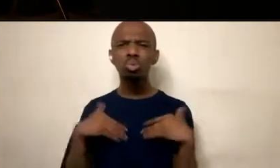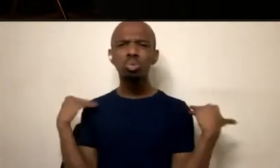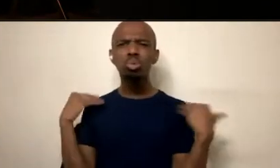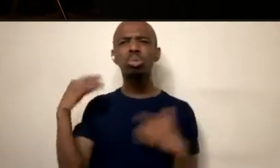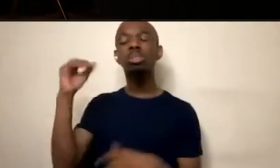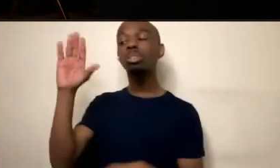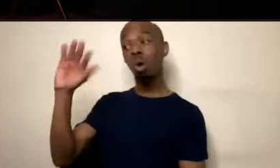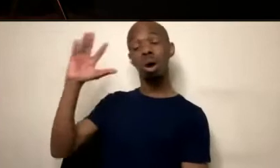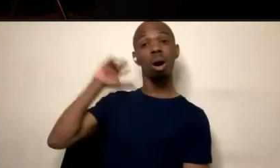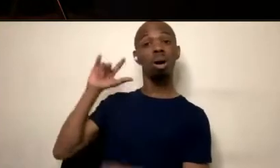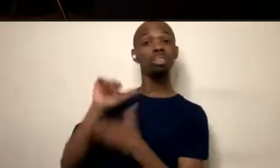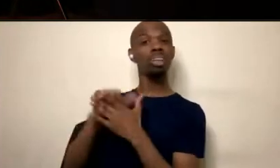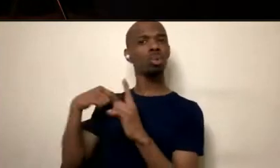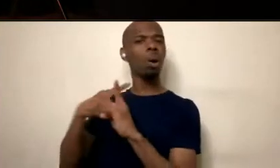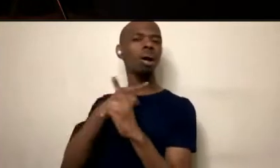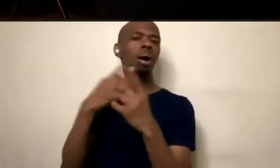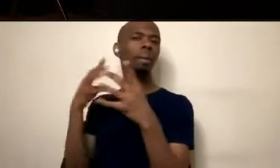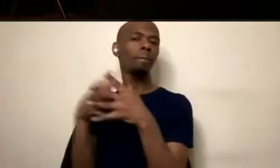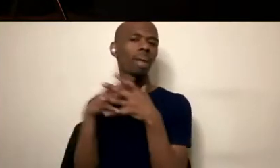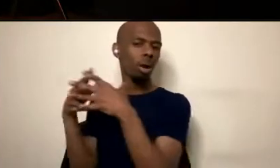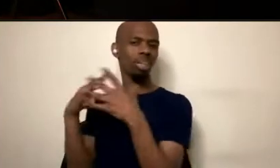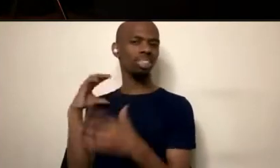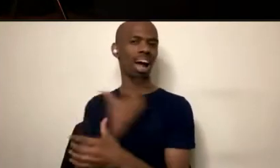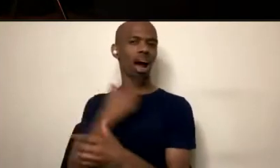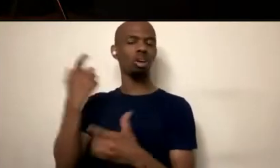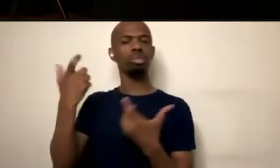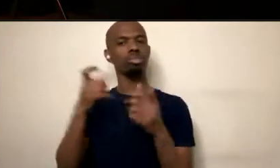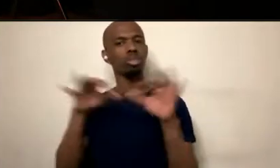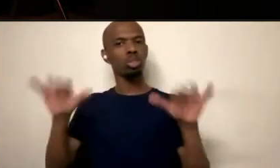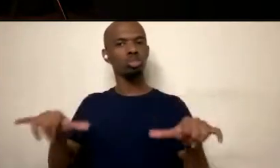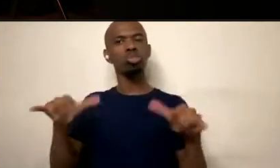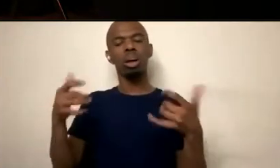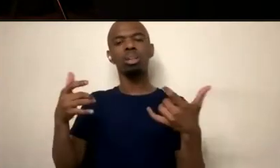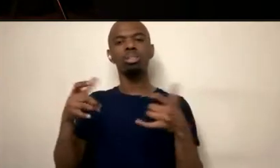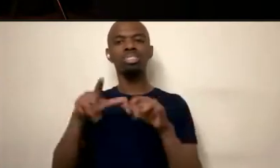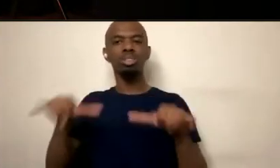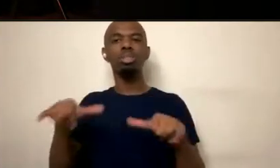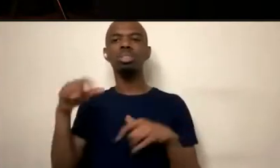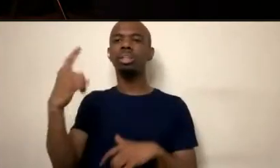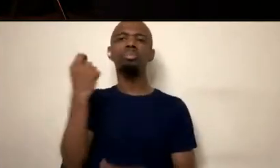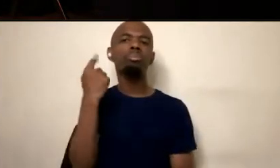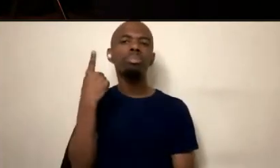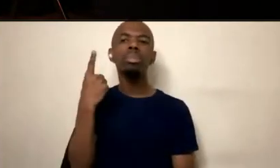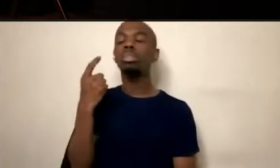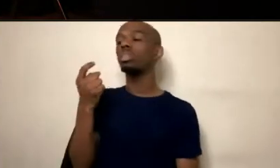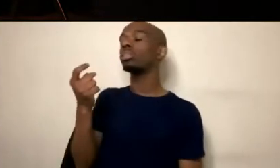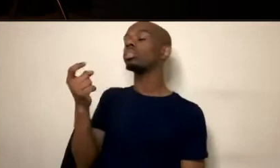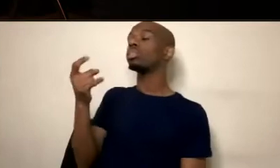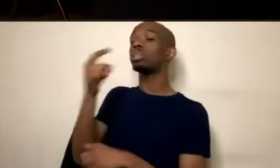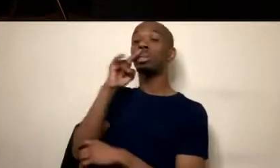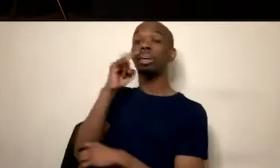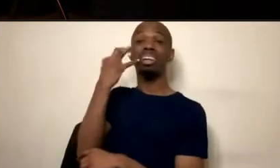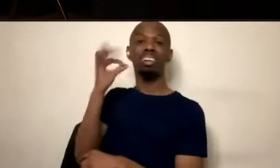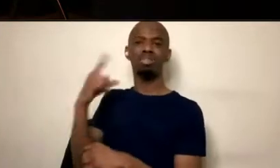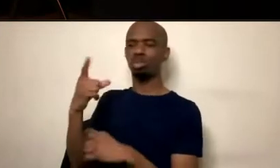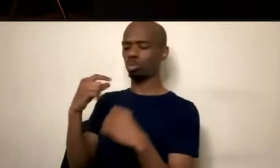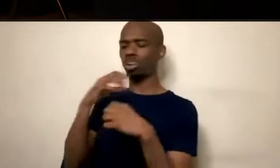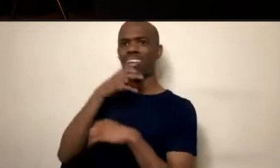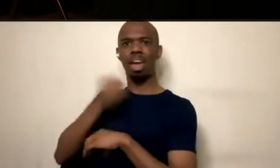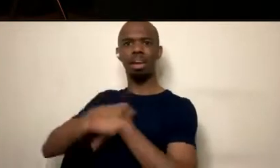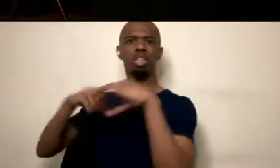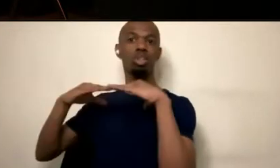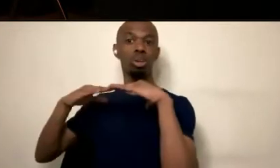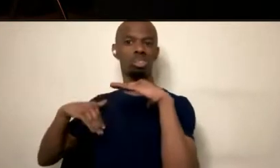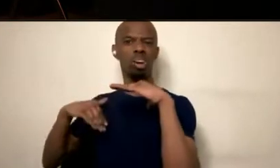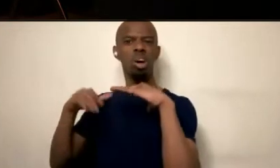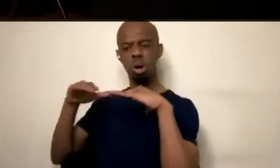past where everybody understood that a kid under a certain age could not be charged with murder, you know, so kids were given the guns by the gangsters,